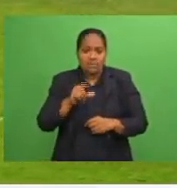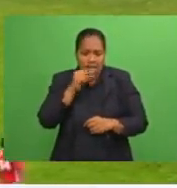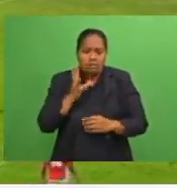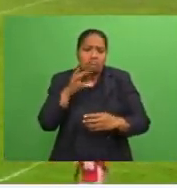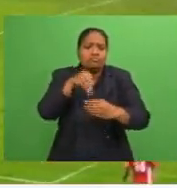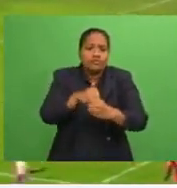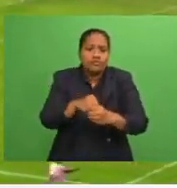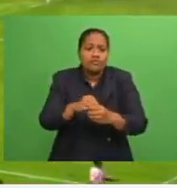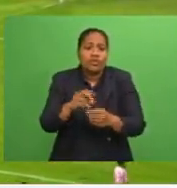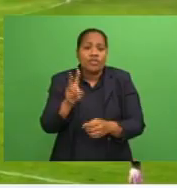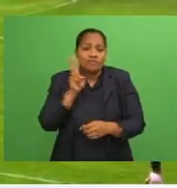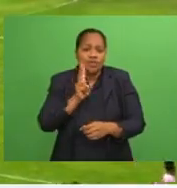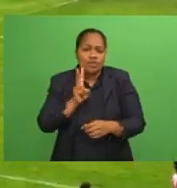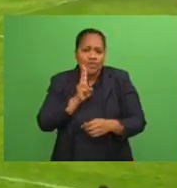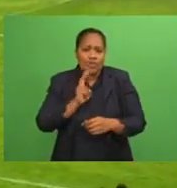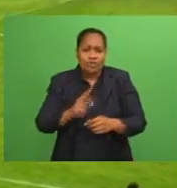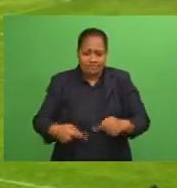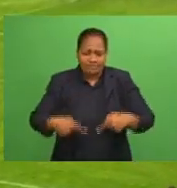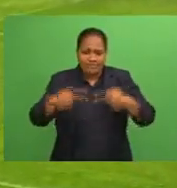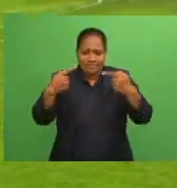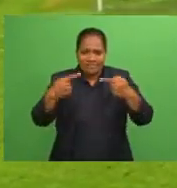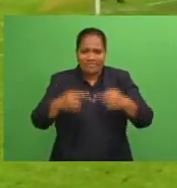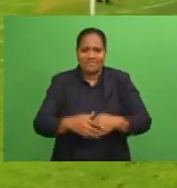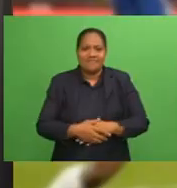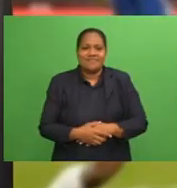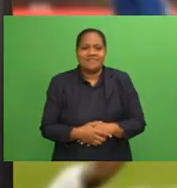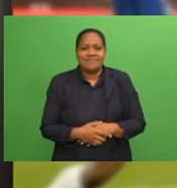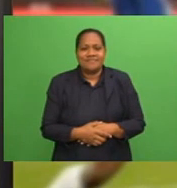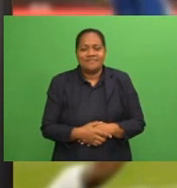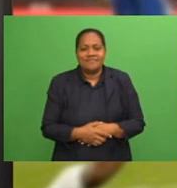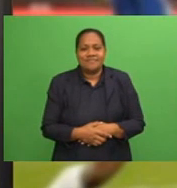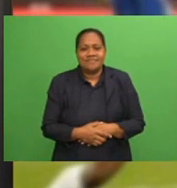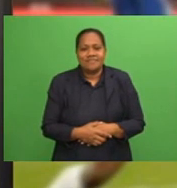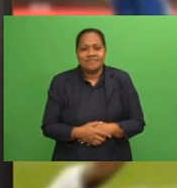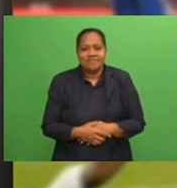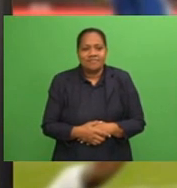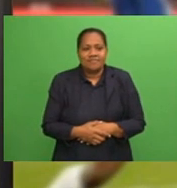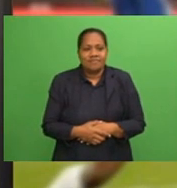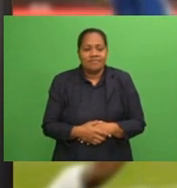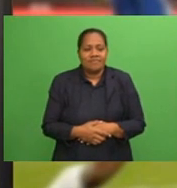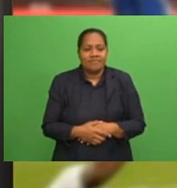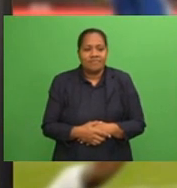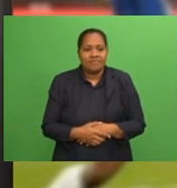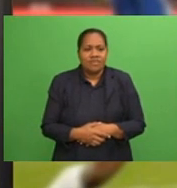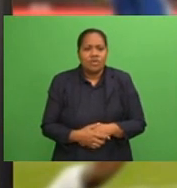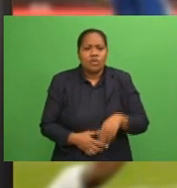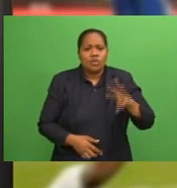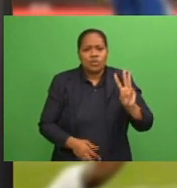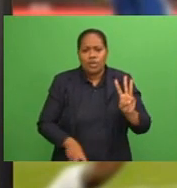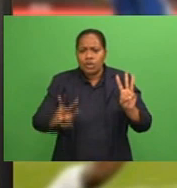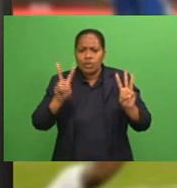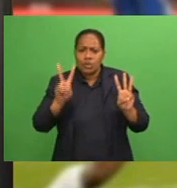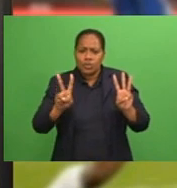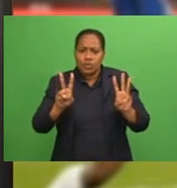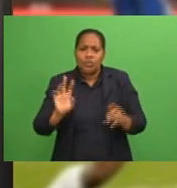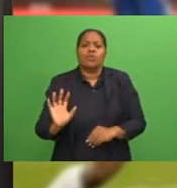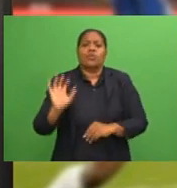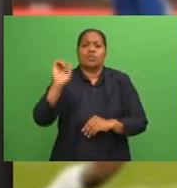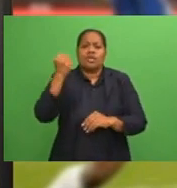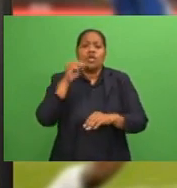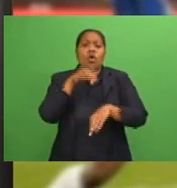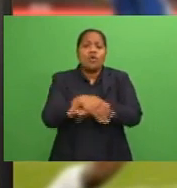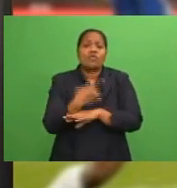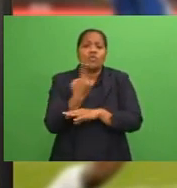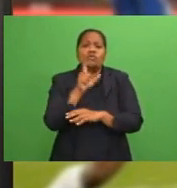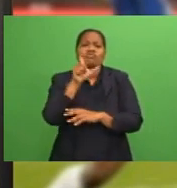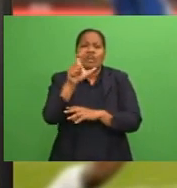Fact. Carlini Tavi, FBC Sports. A 3-2 win over Chelsea has delivered a huge boost to West Ham